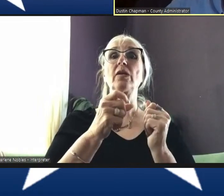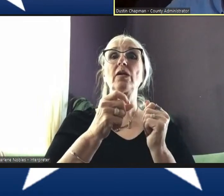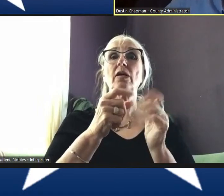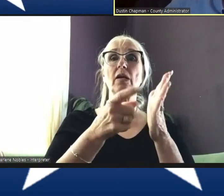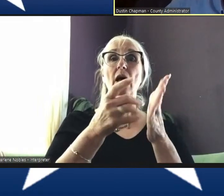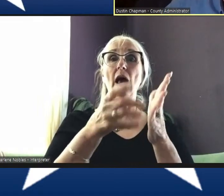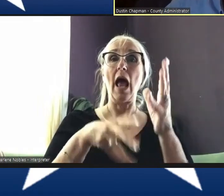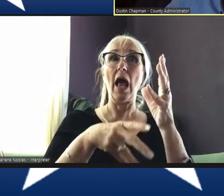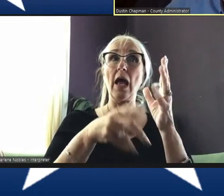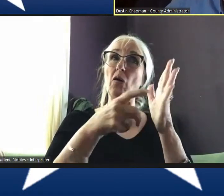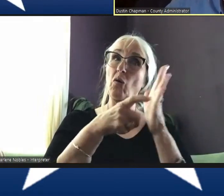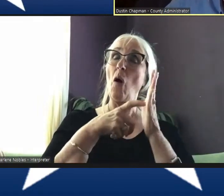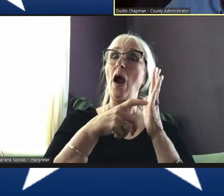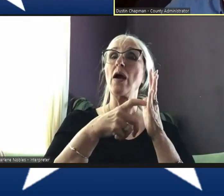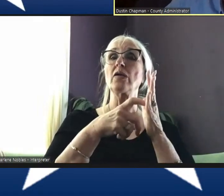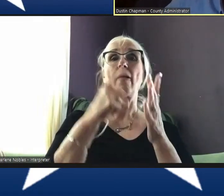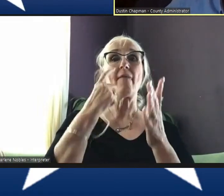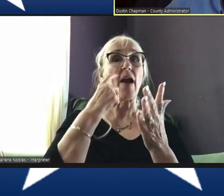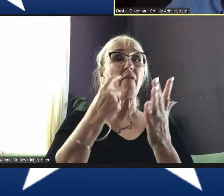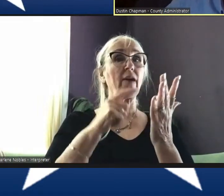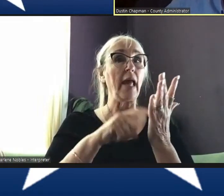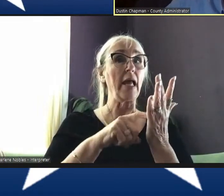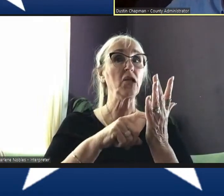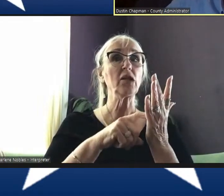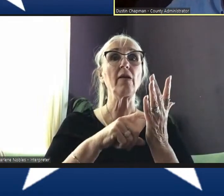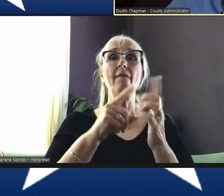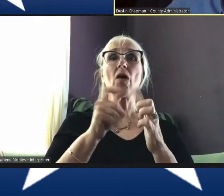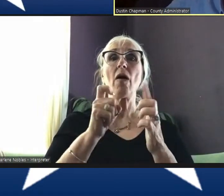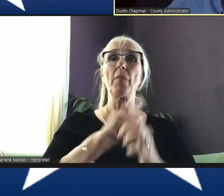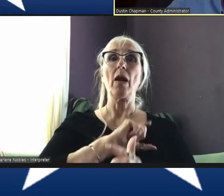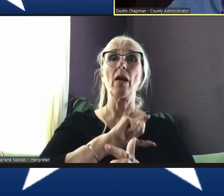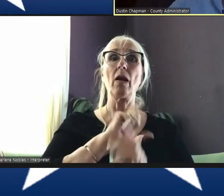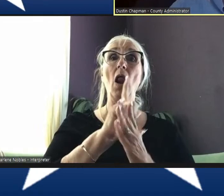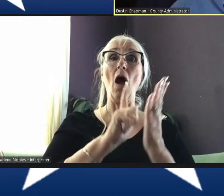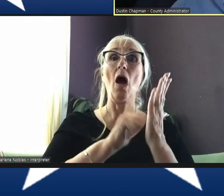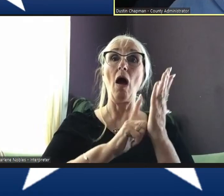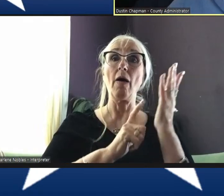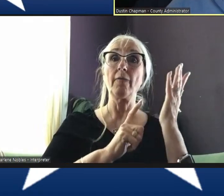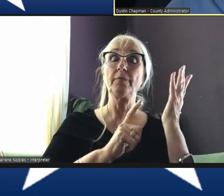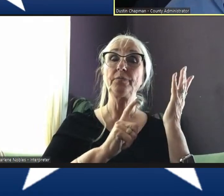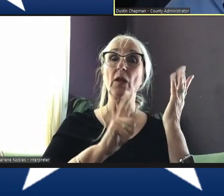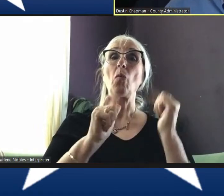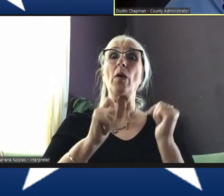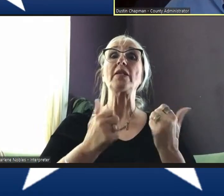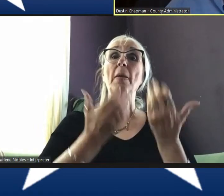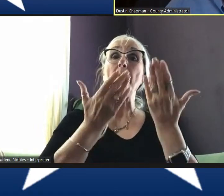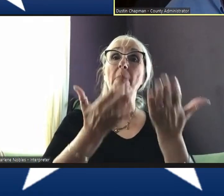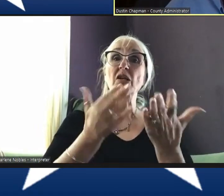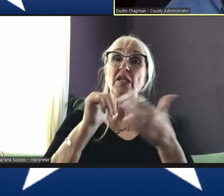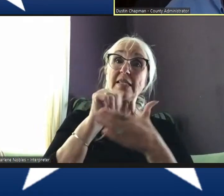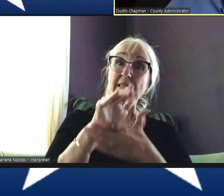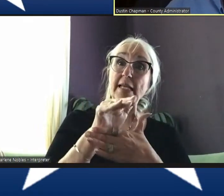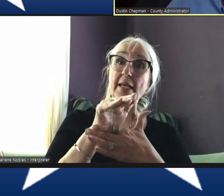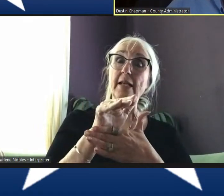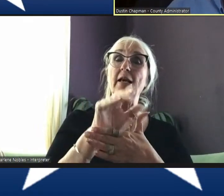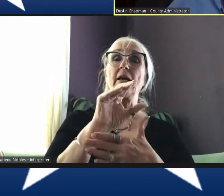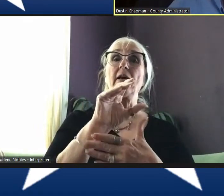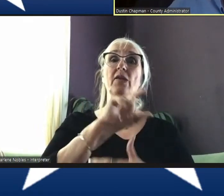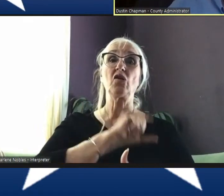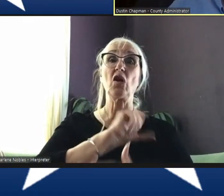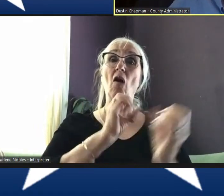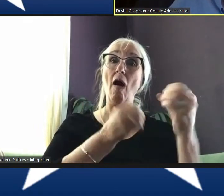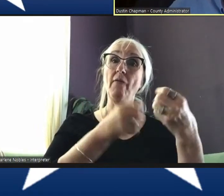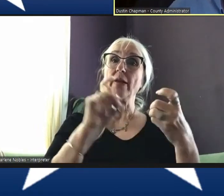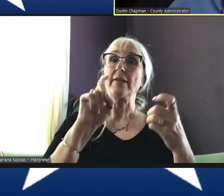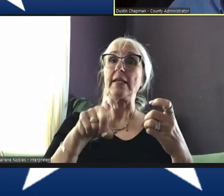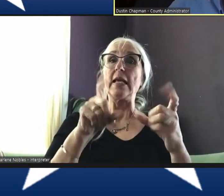additional or some verification by law enforcement when submissions are sent in. And so the sheriff's office needs some licenses